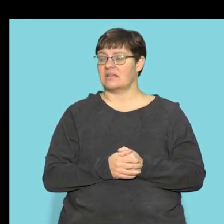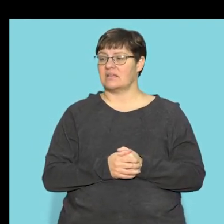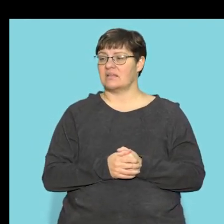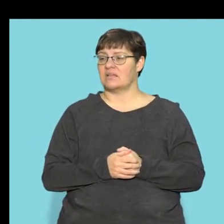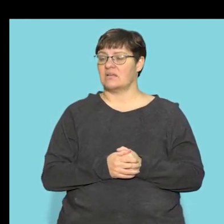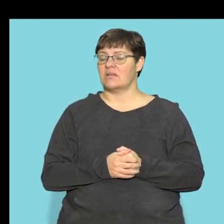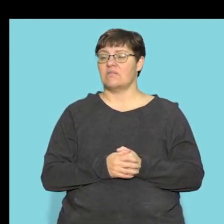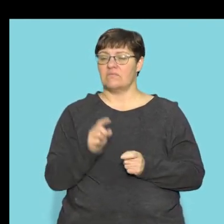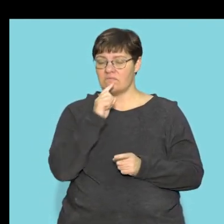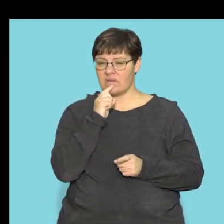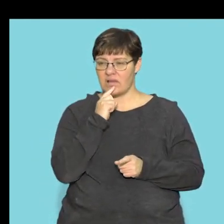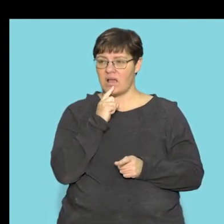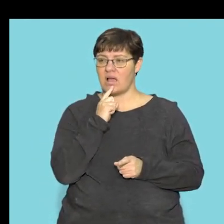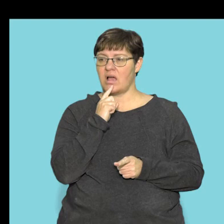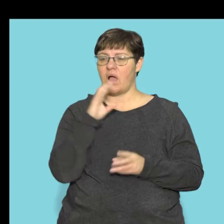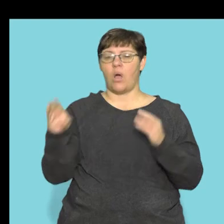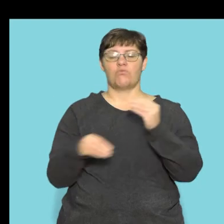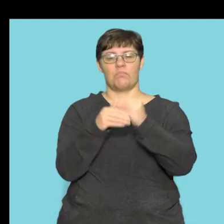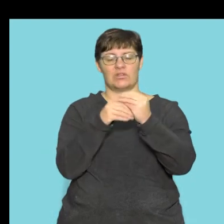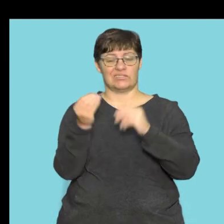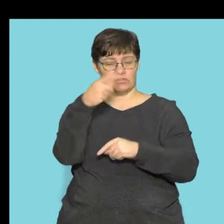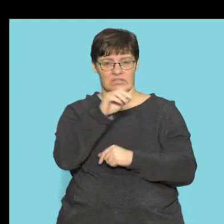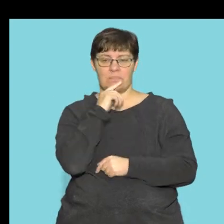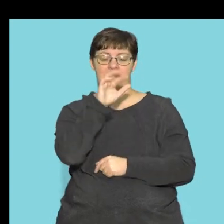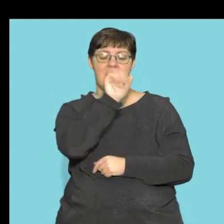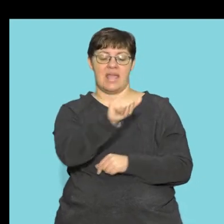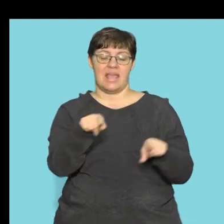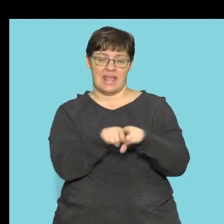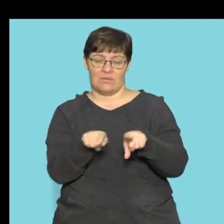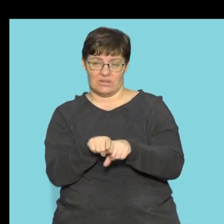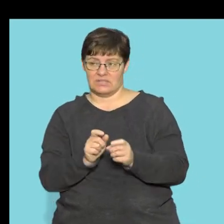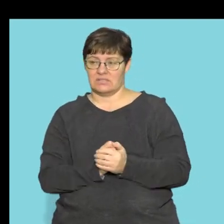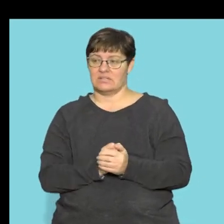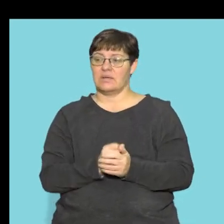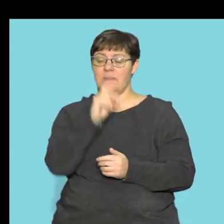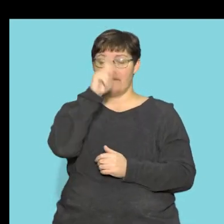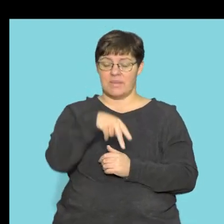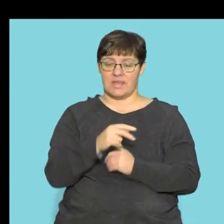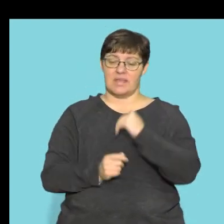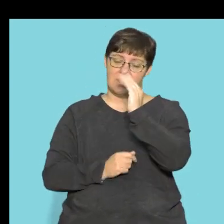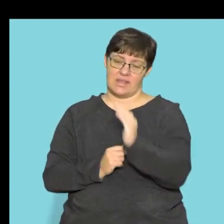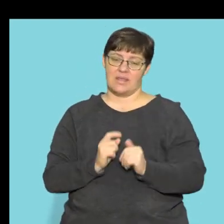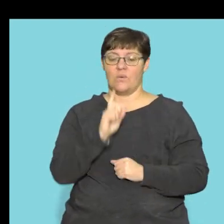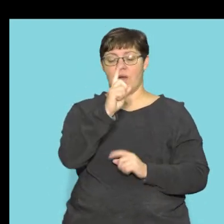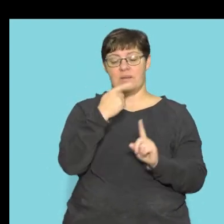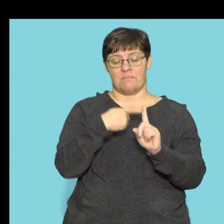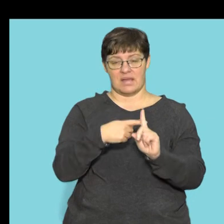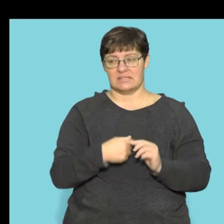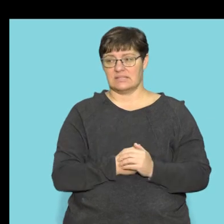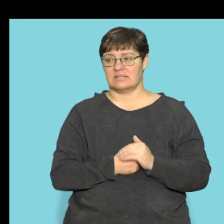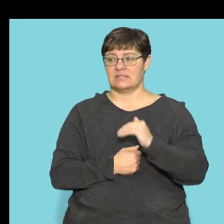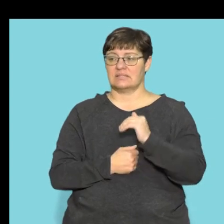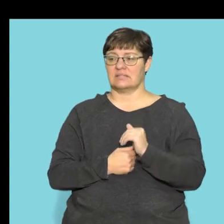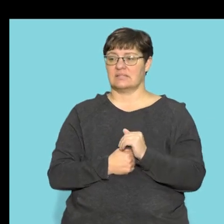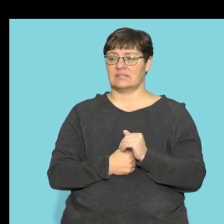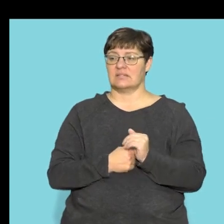be, you use the compound interest formula to do that, right? So this will be A is equals to P into